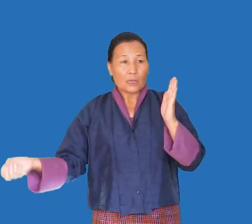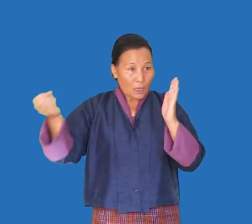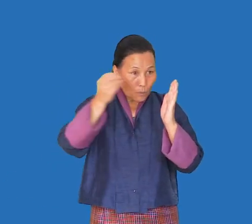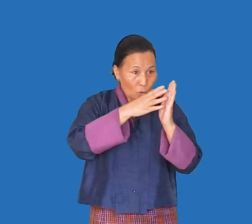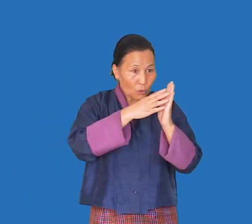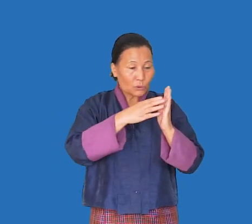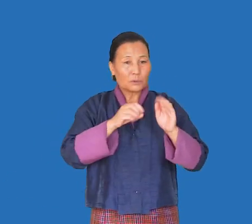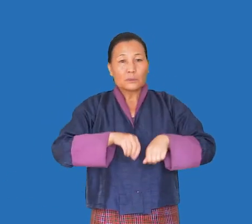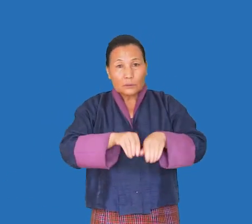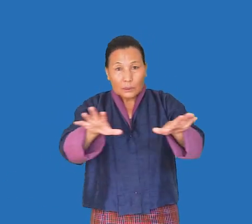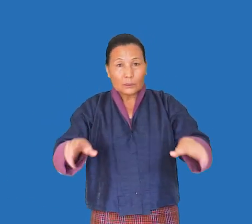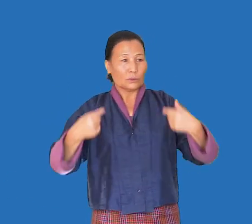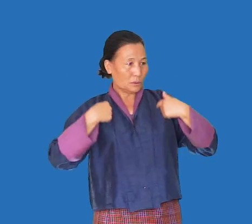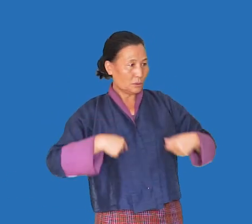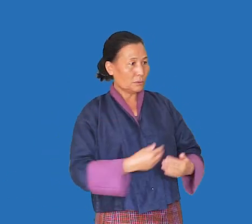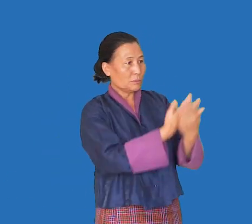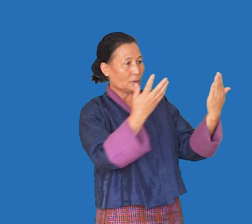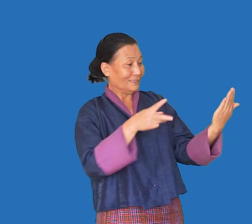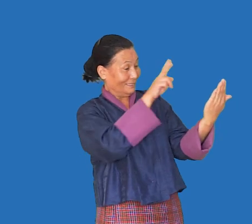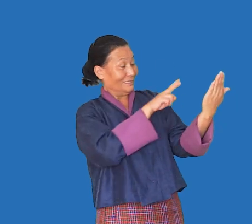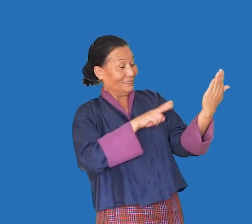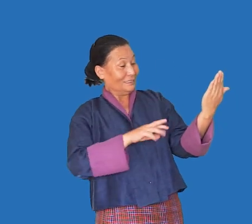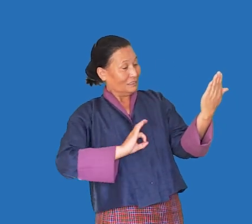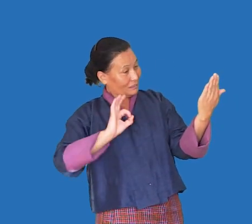What goes around comes